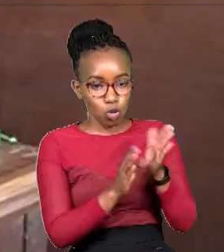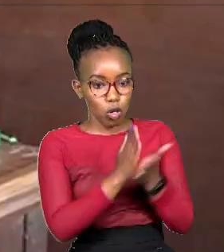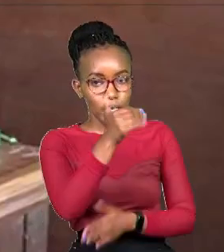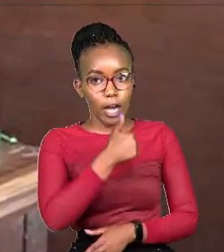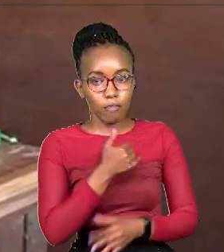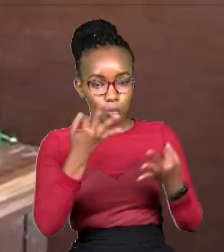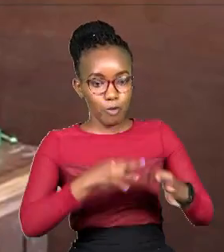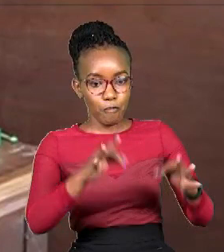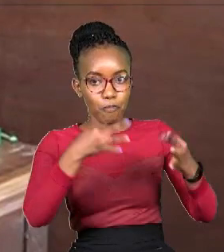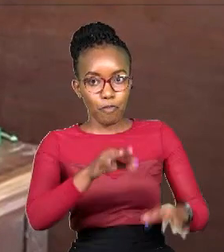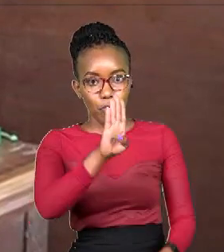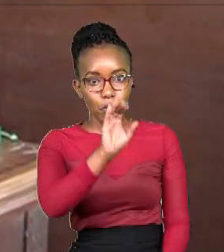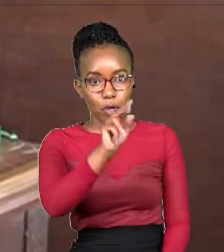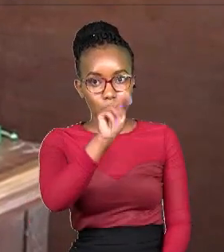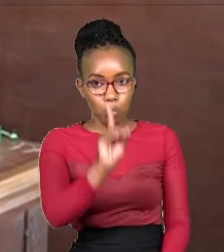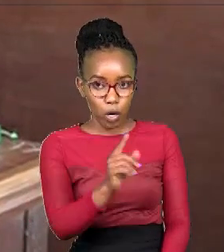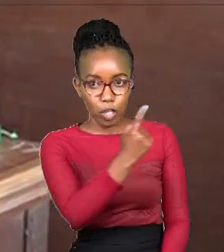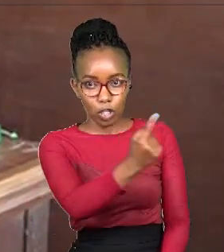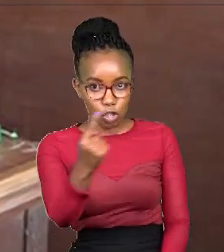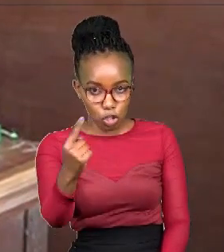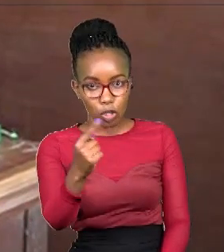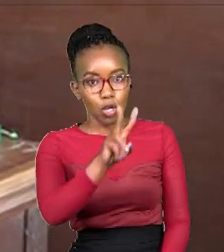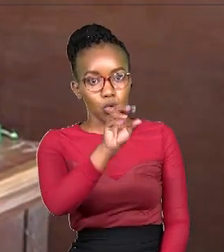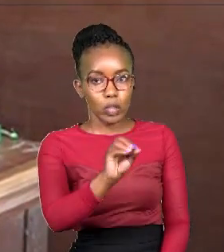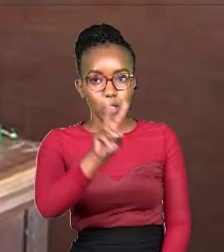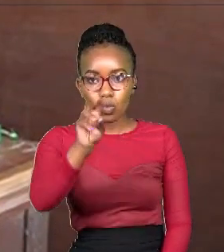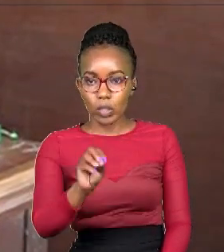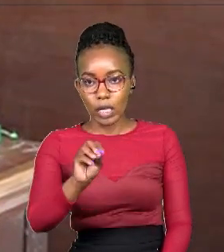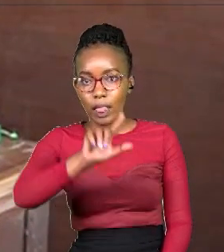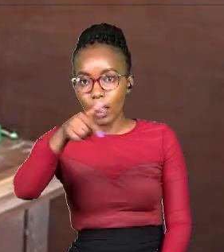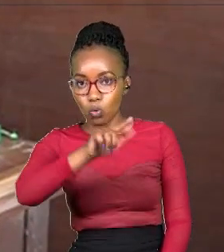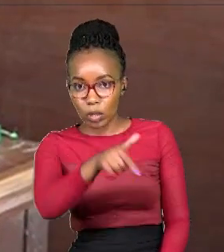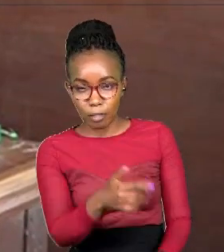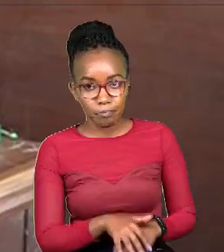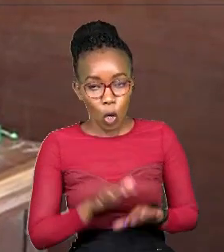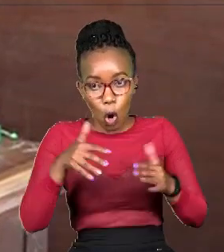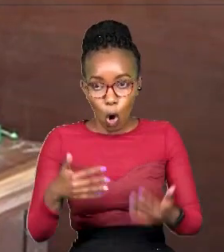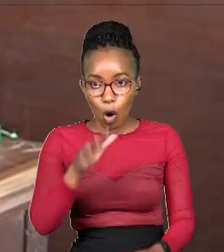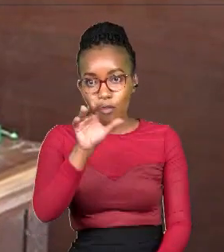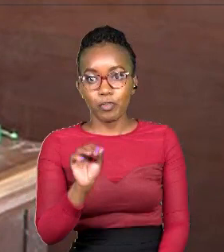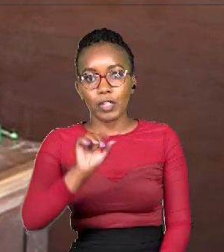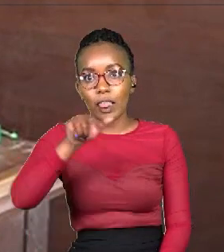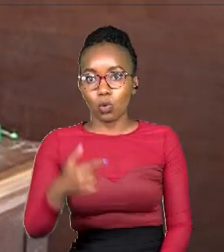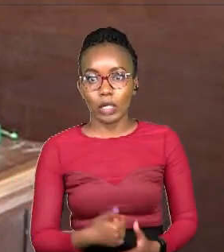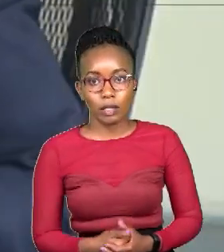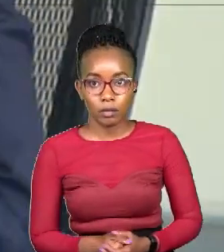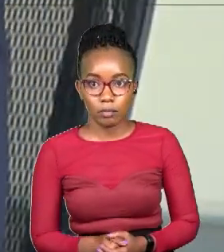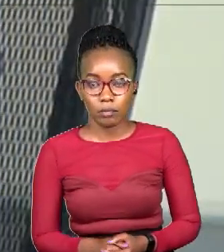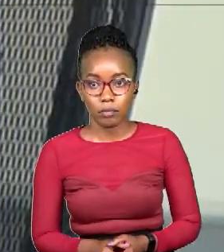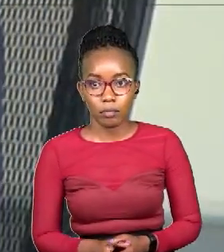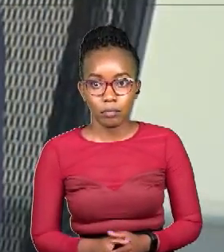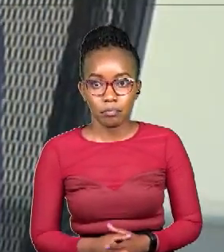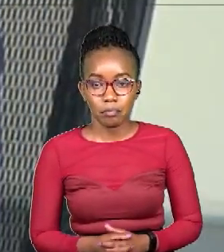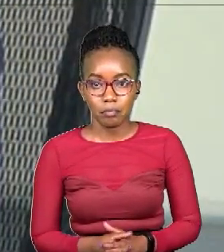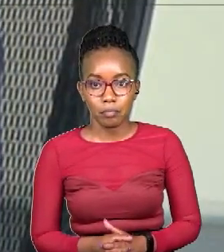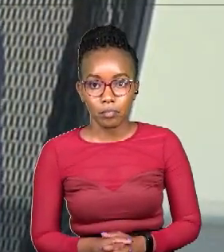and directed each one of them to pay 20,000 cash bail or surety bond of 50,000 Kenyan shillings. For